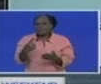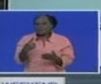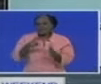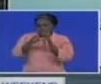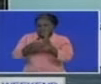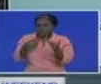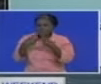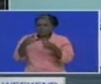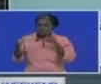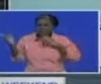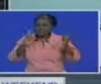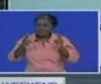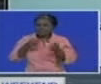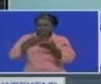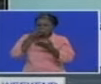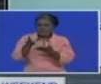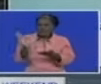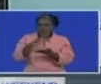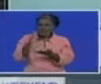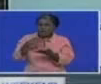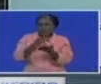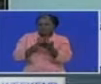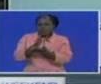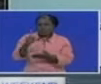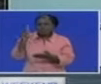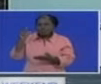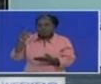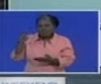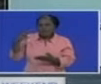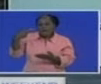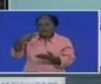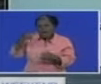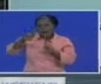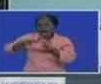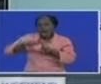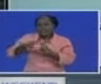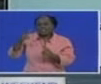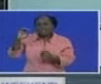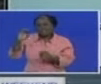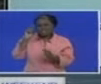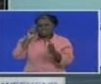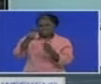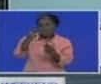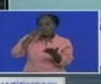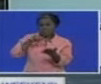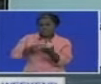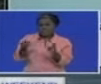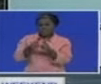do get ready to send us your feedback. You can do that on Twitter, hashtag Checkpoint. You can also send us your text messages on